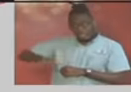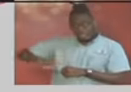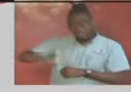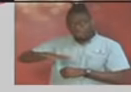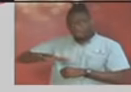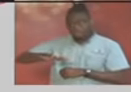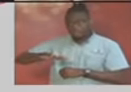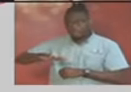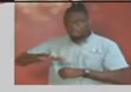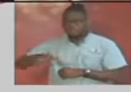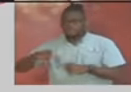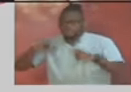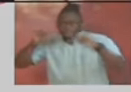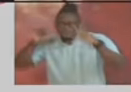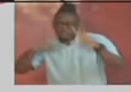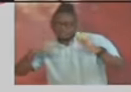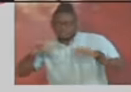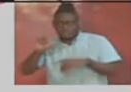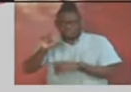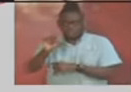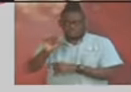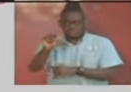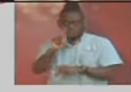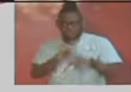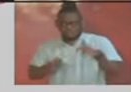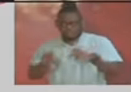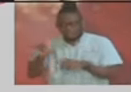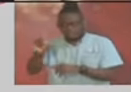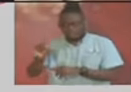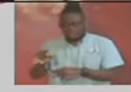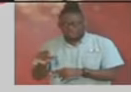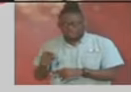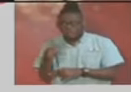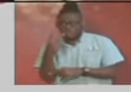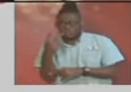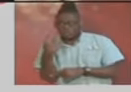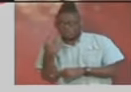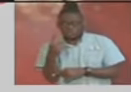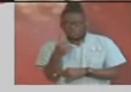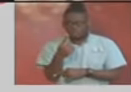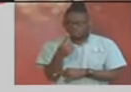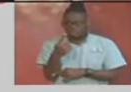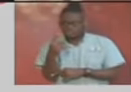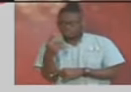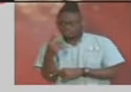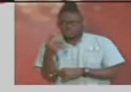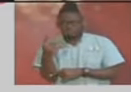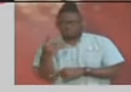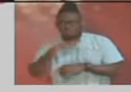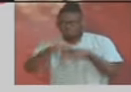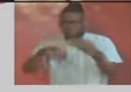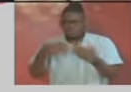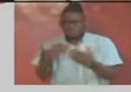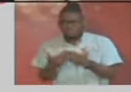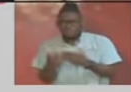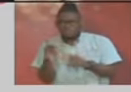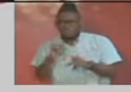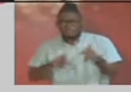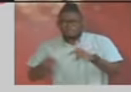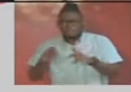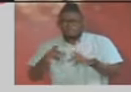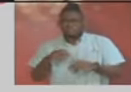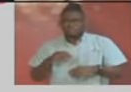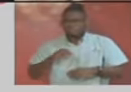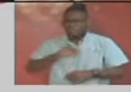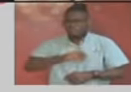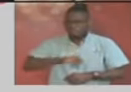have tested 20 persons over a 24 to 48 hour period in eastern RHA. And of all those severe respiratory illnesses that presented, none of them